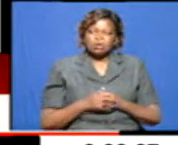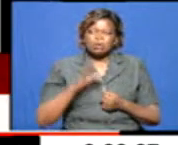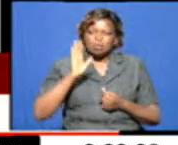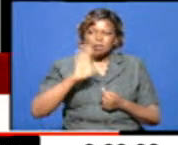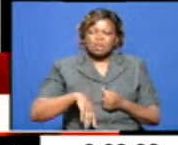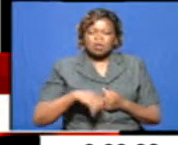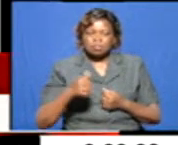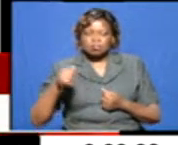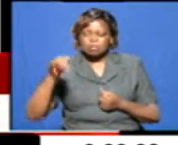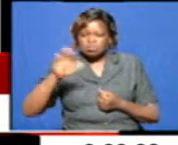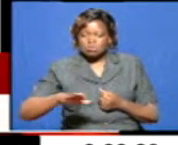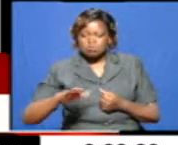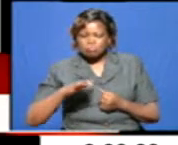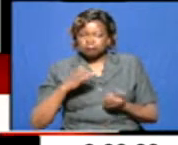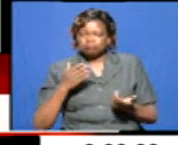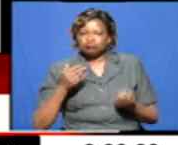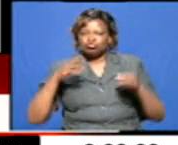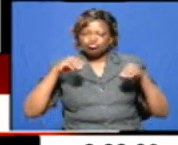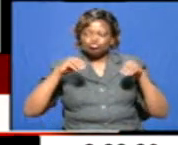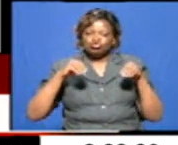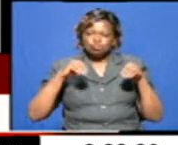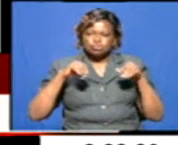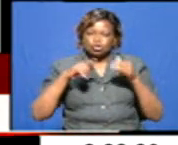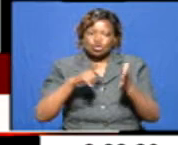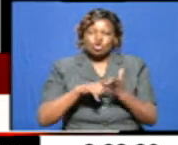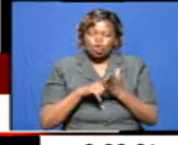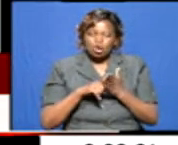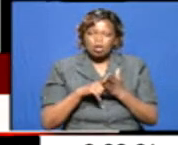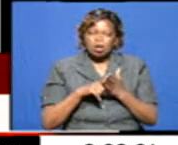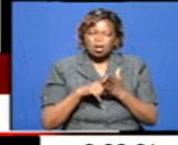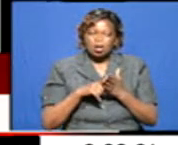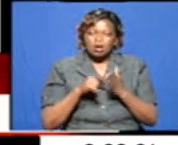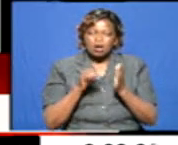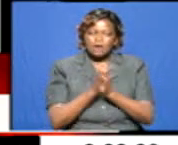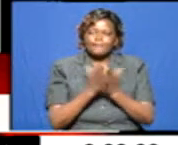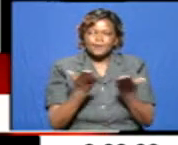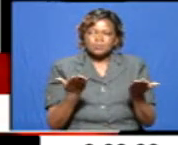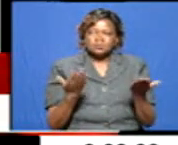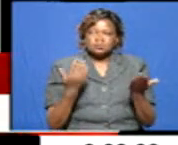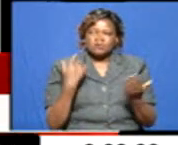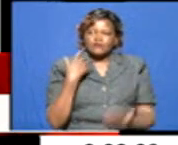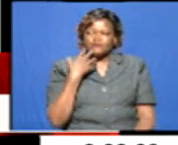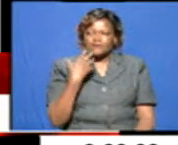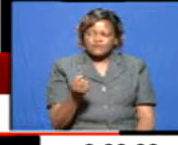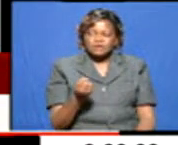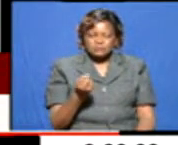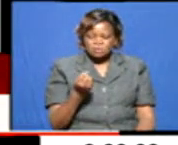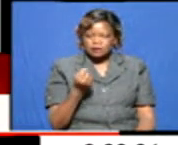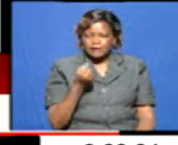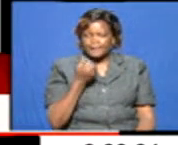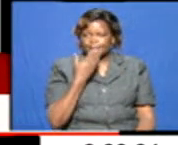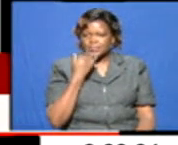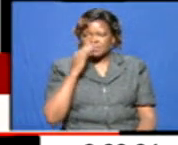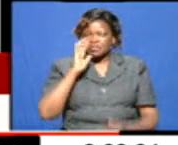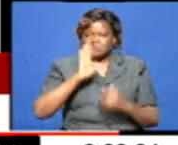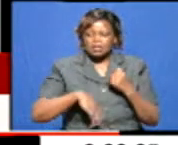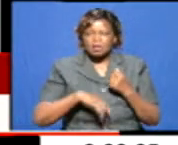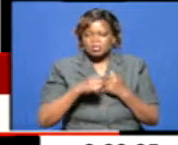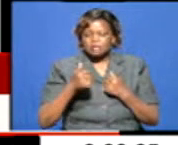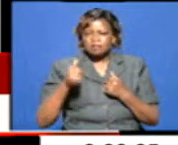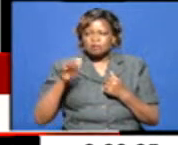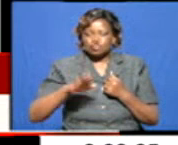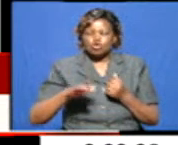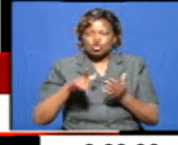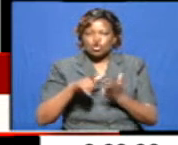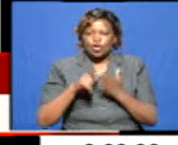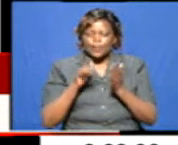industry in quality of our loan book. Our loan book is 500 basis better than the industry loan book, and that